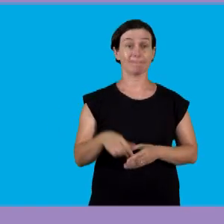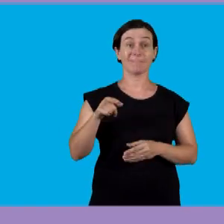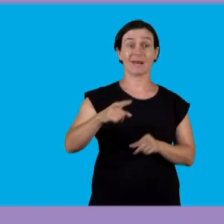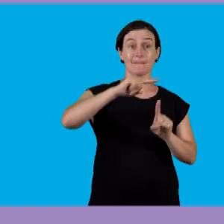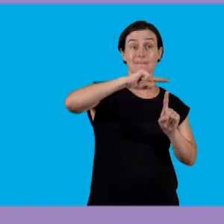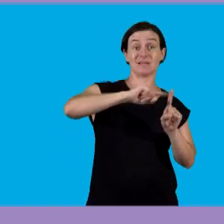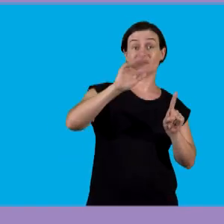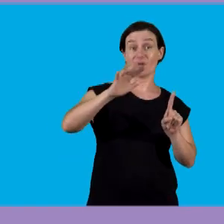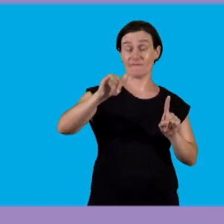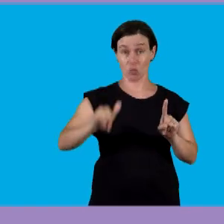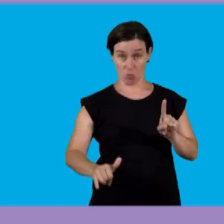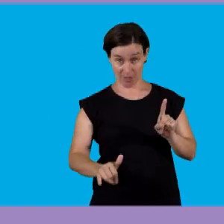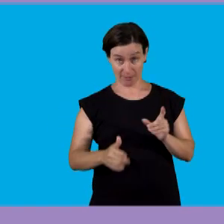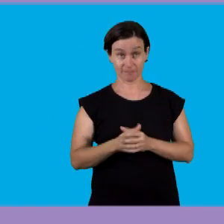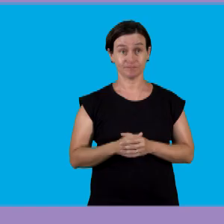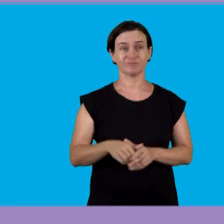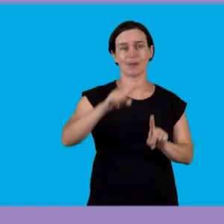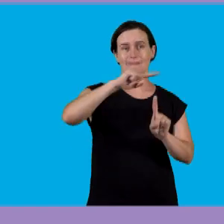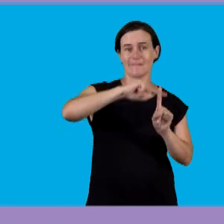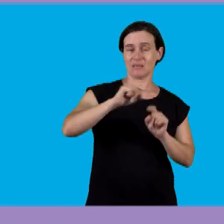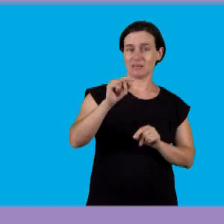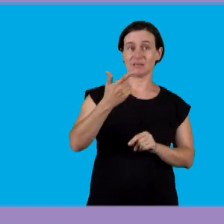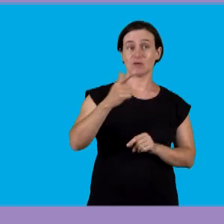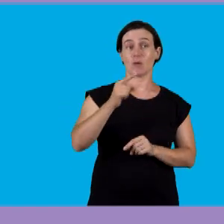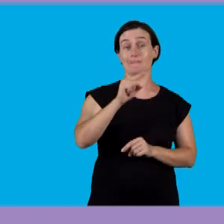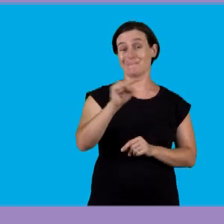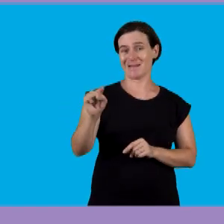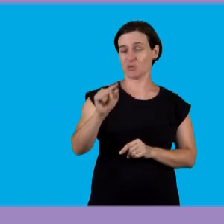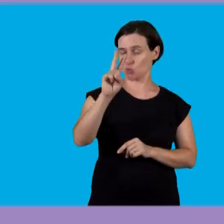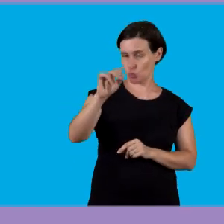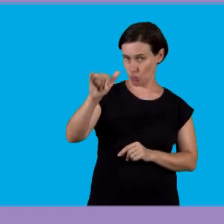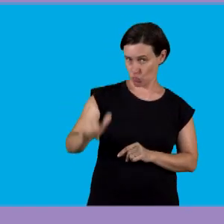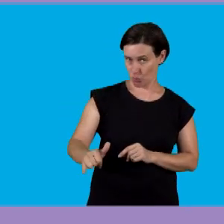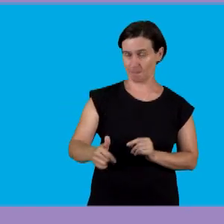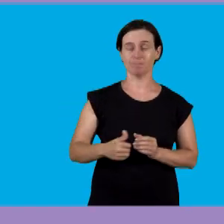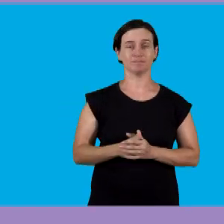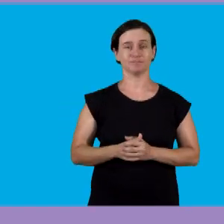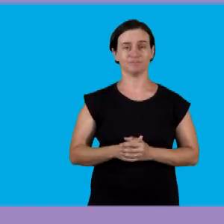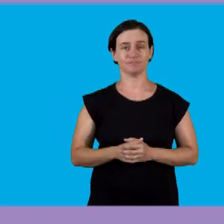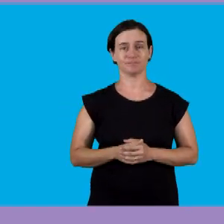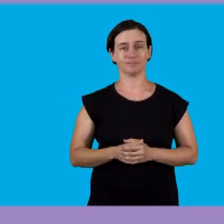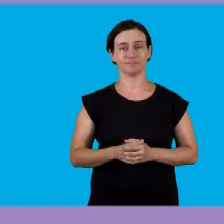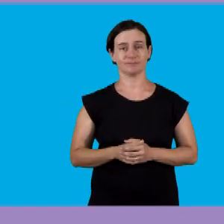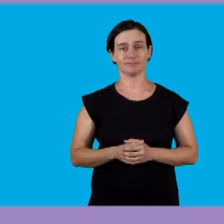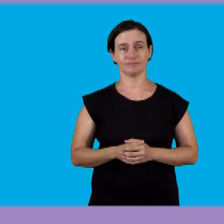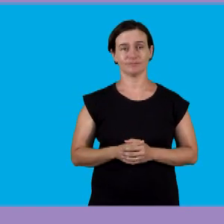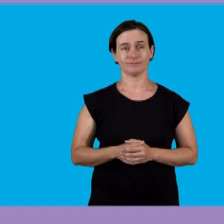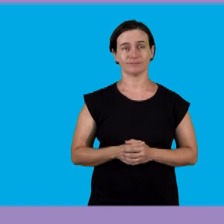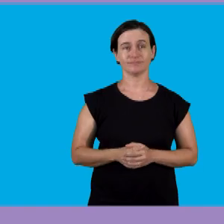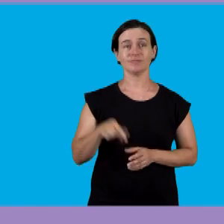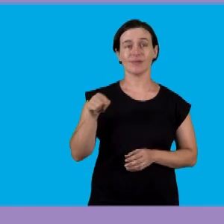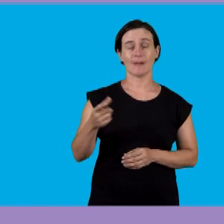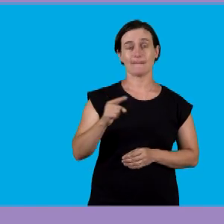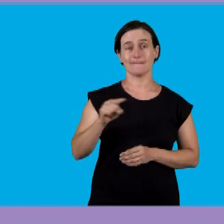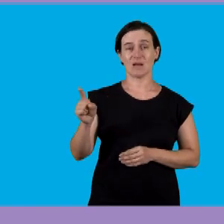are adding a 5y and a 2, we are subtracting a 2y, then